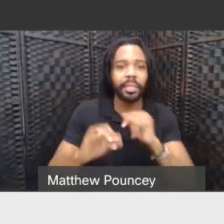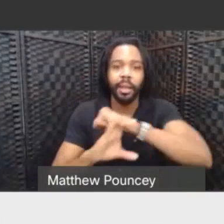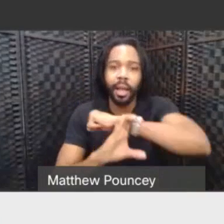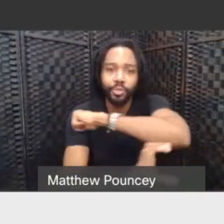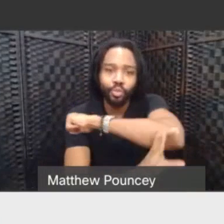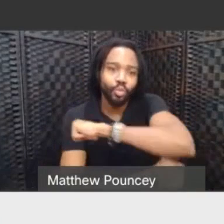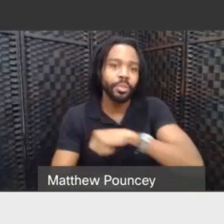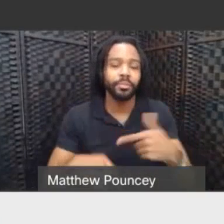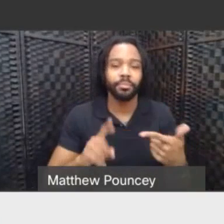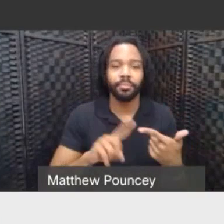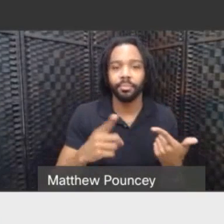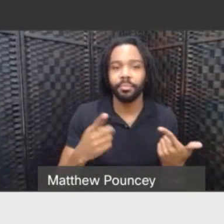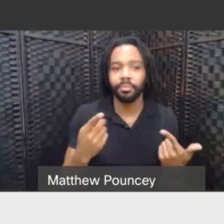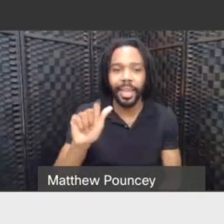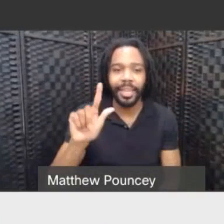say that